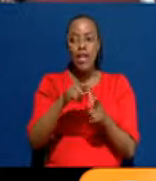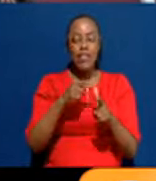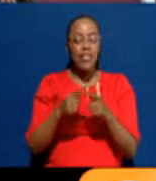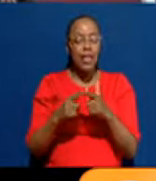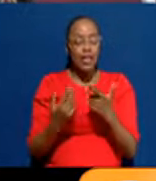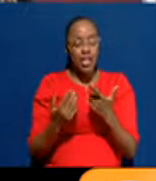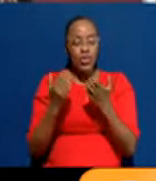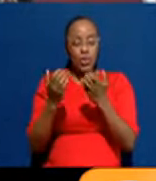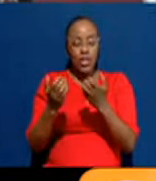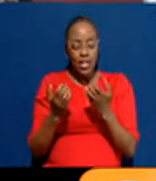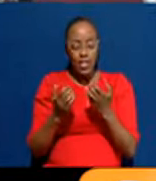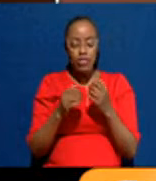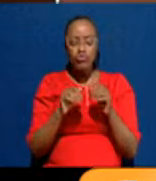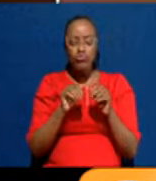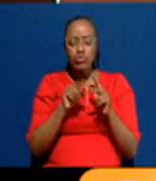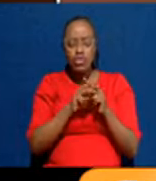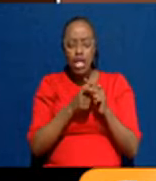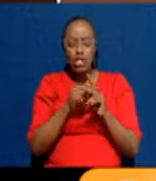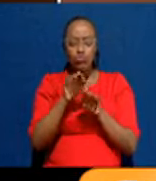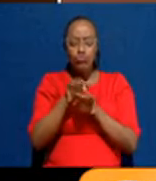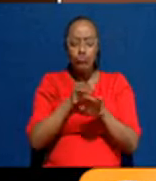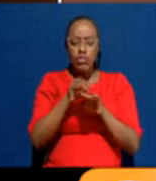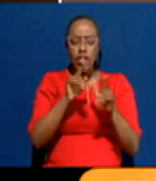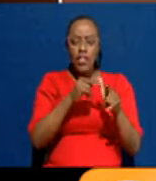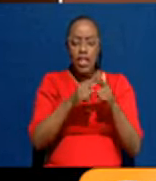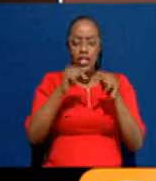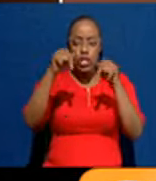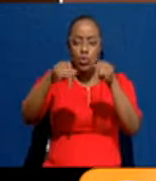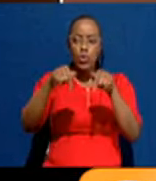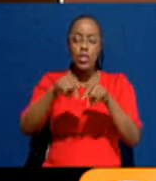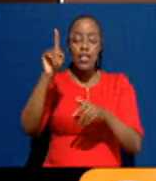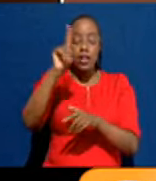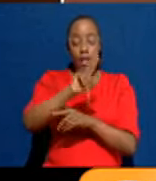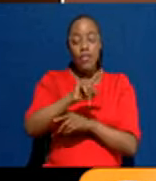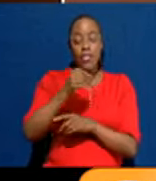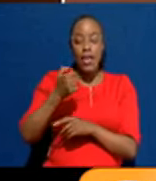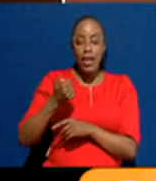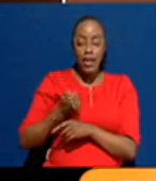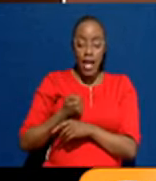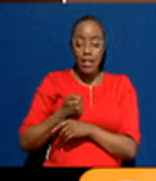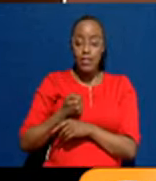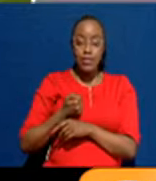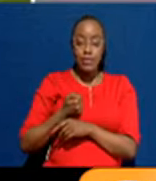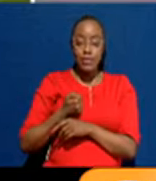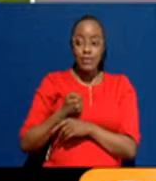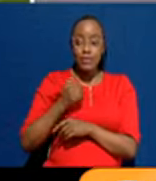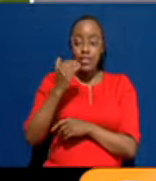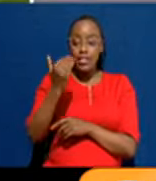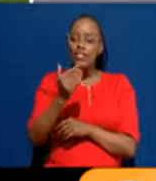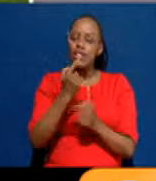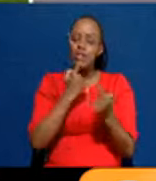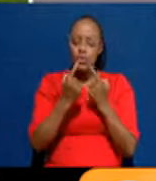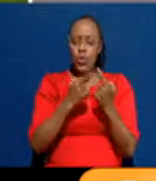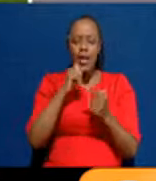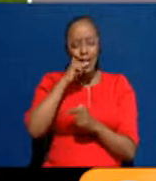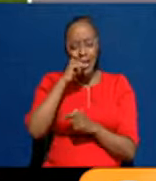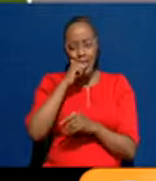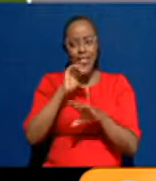tu kwa meza. So, yeah. And today is the day of the girl child, by the way. Wow. So, yeah, umeongelesha vizuri